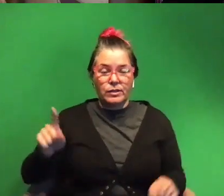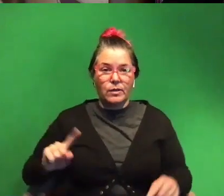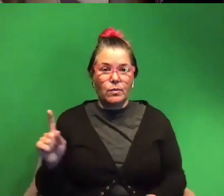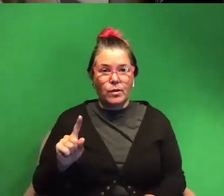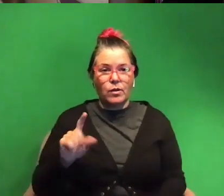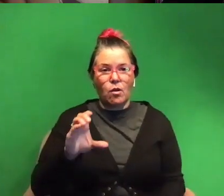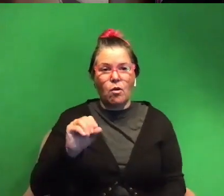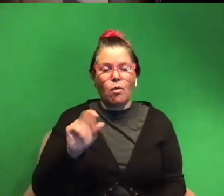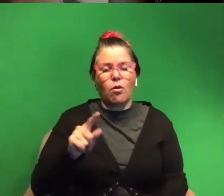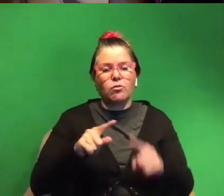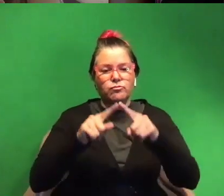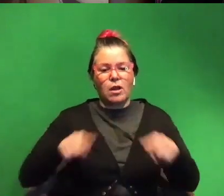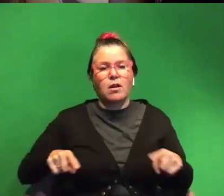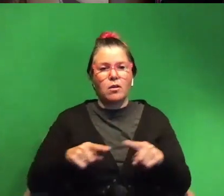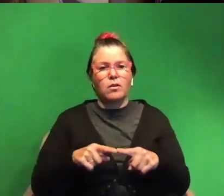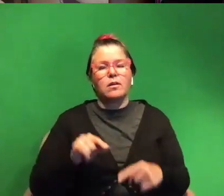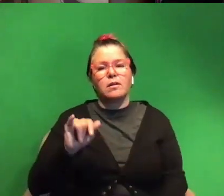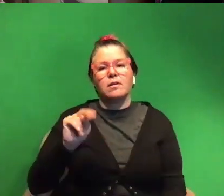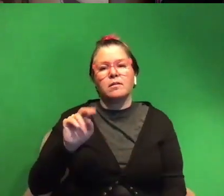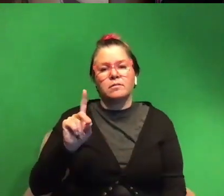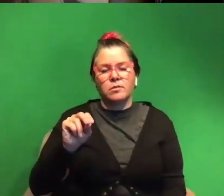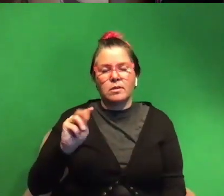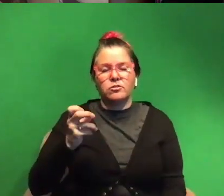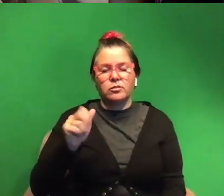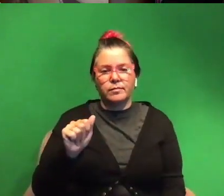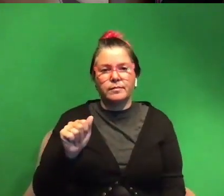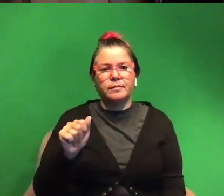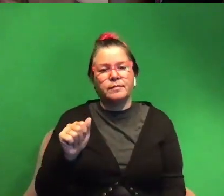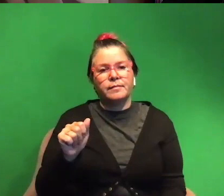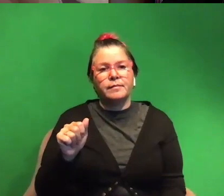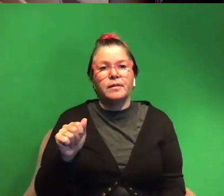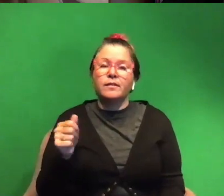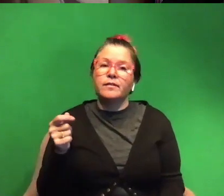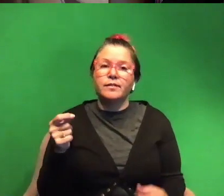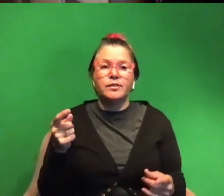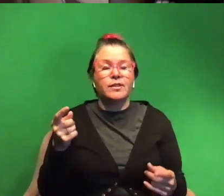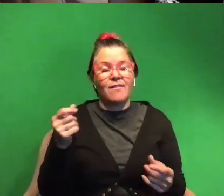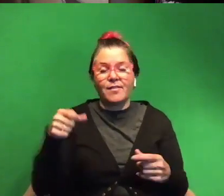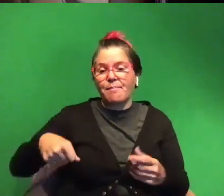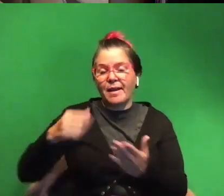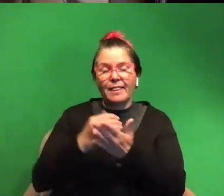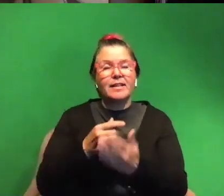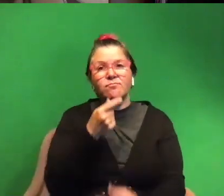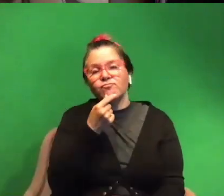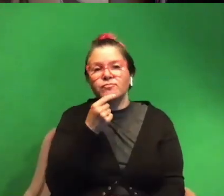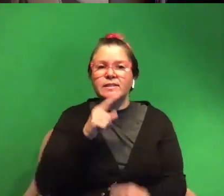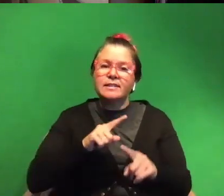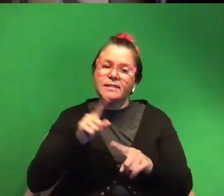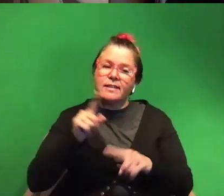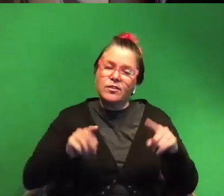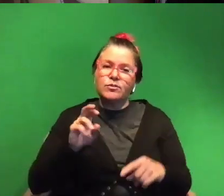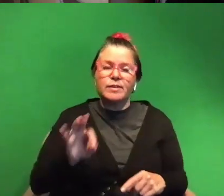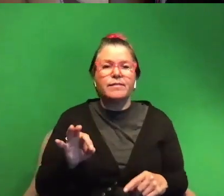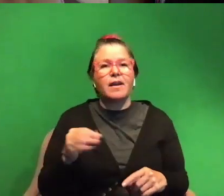Coral Triangle, which is around Indonesia. So if you just have a bucket list item of seeing the most diverse reefs, and you